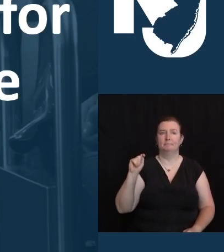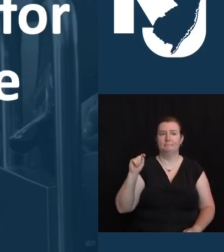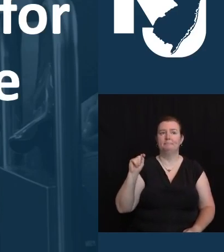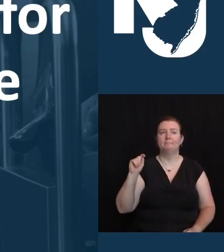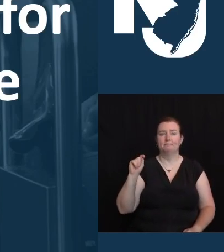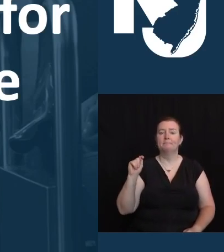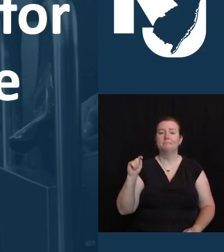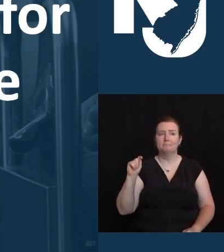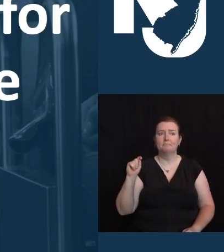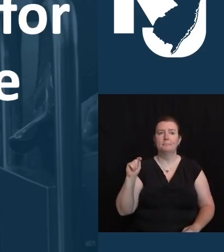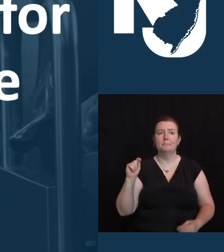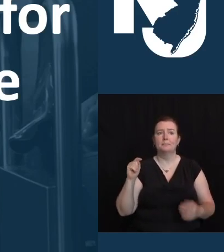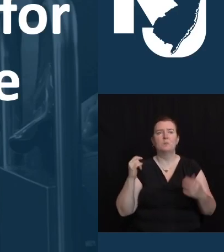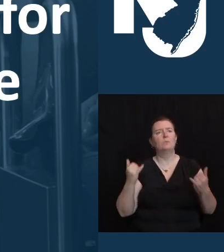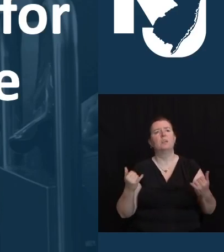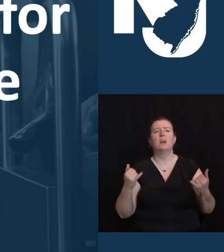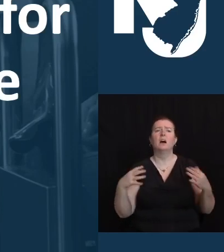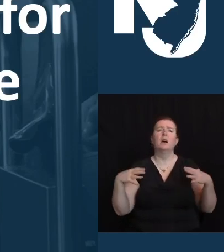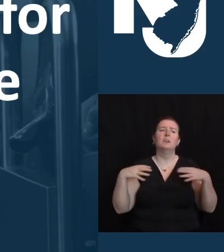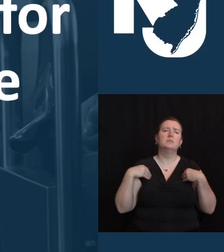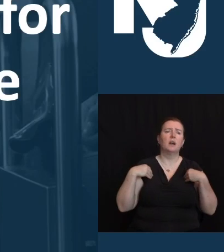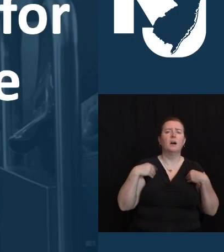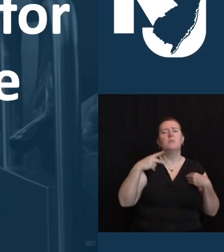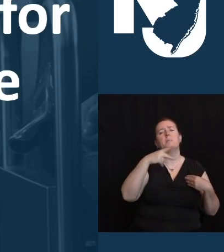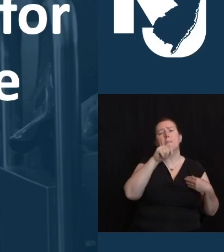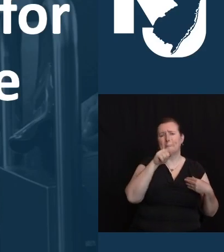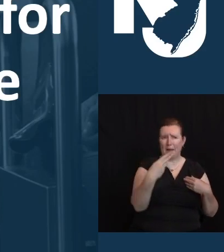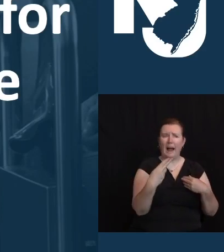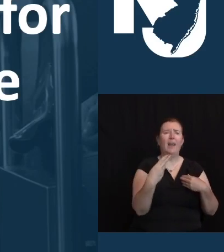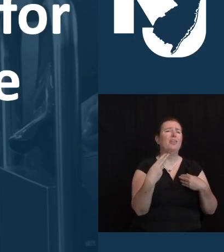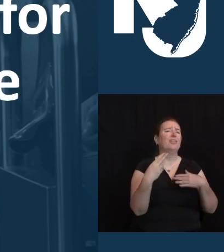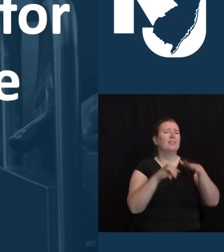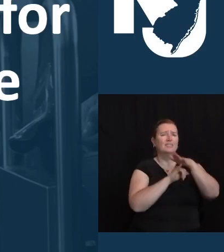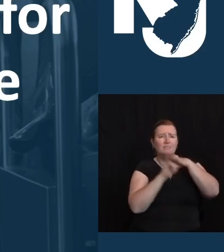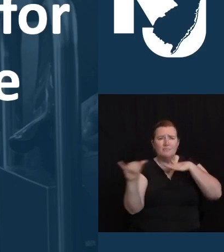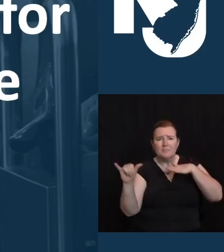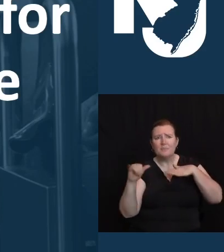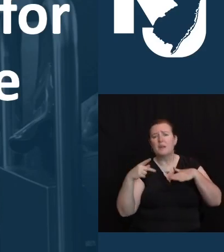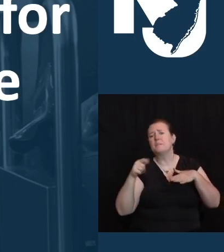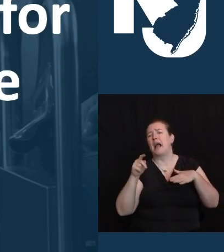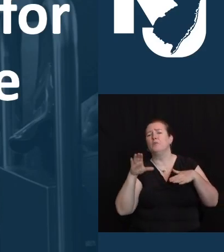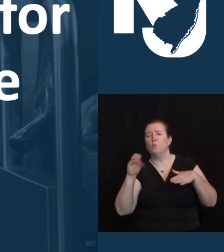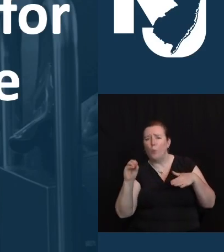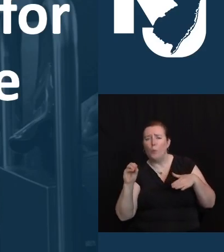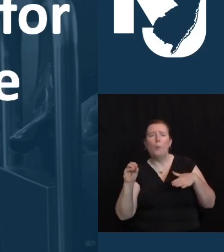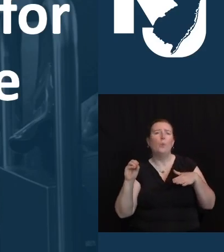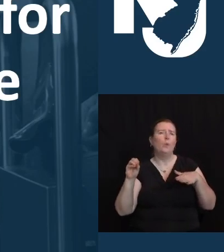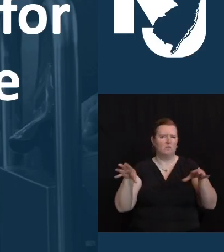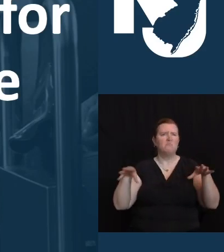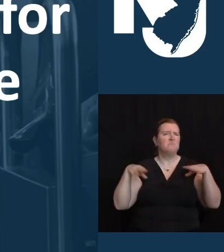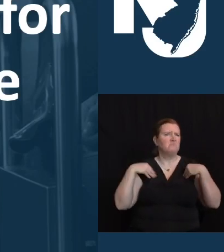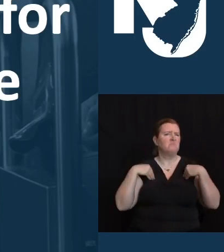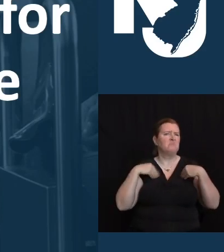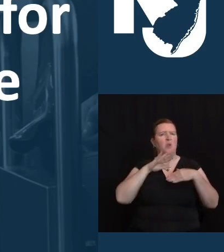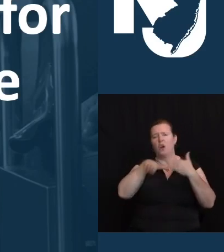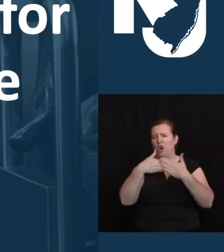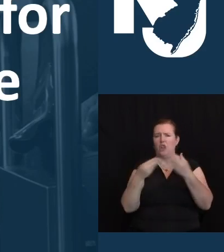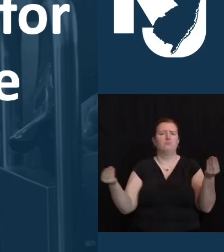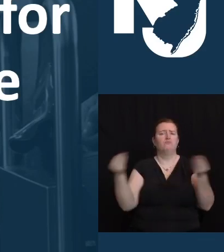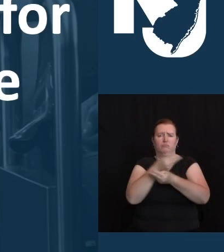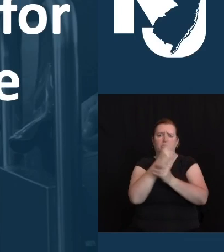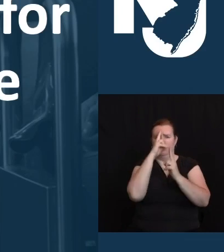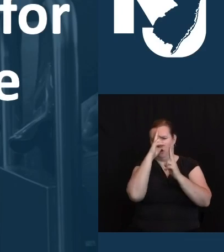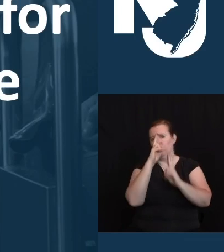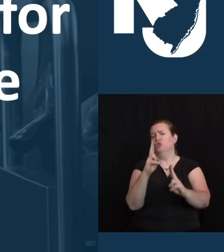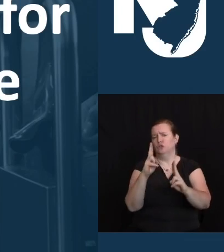from PATH to PATCO and in between. Well, more than 250 trees went down along and across the tracks during